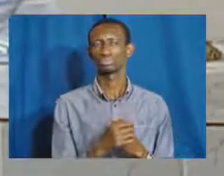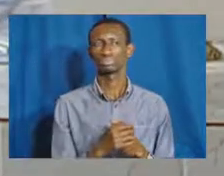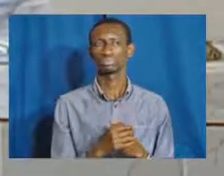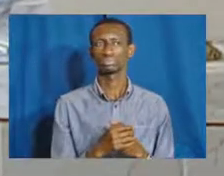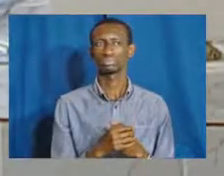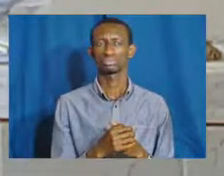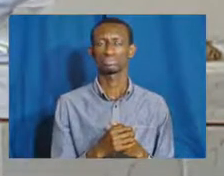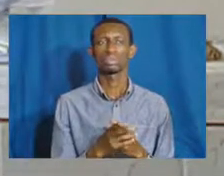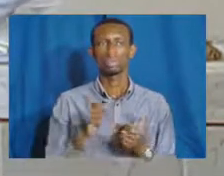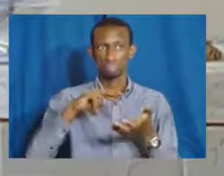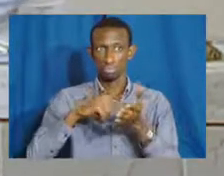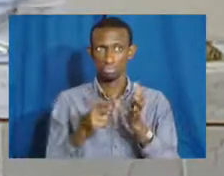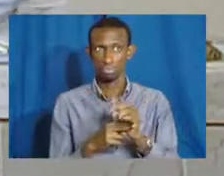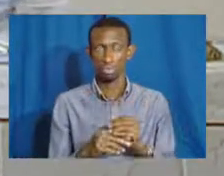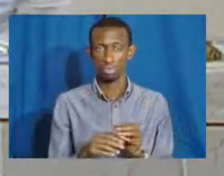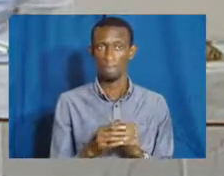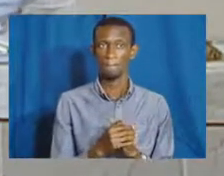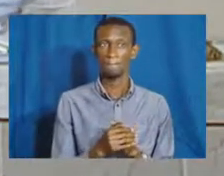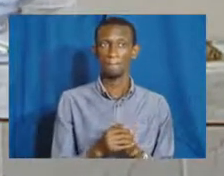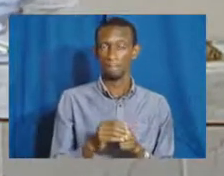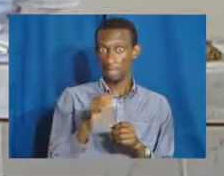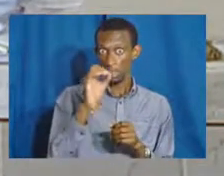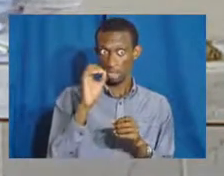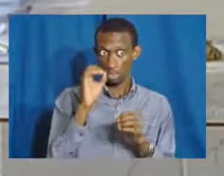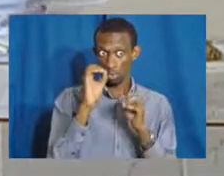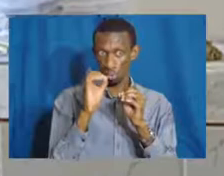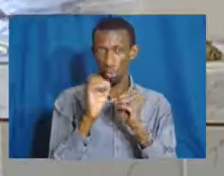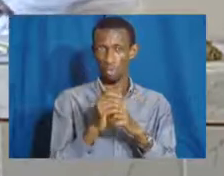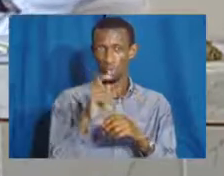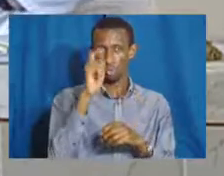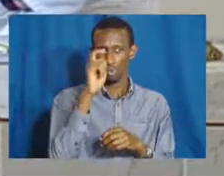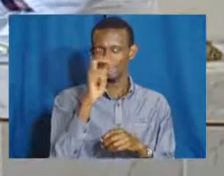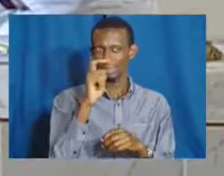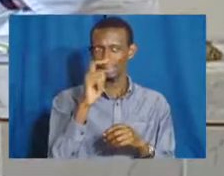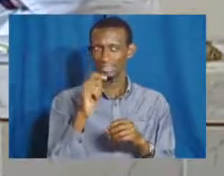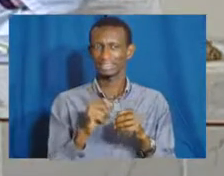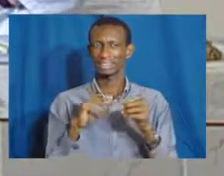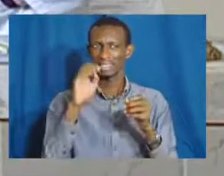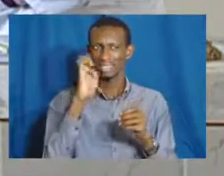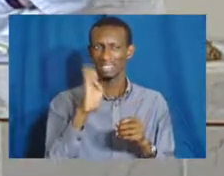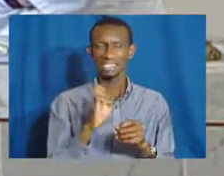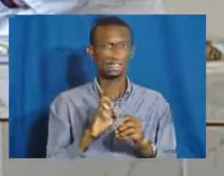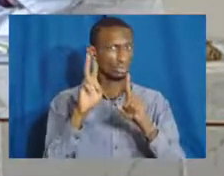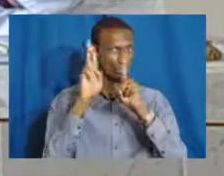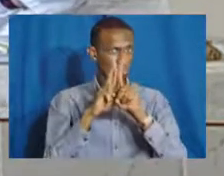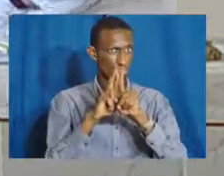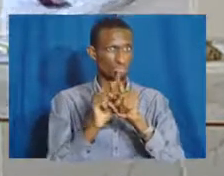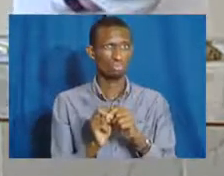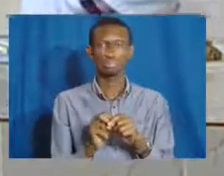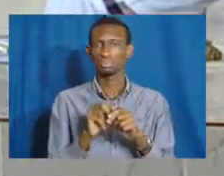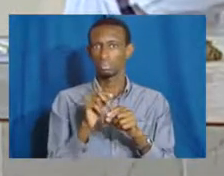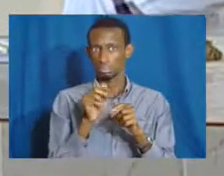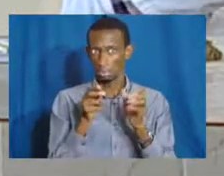for all real number x. 0 times x is equal to